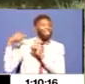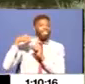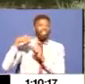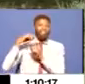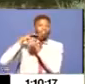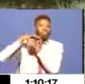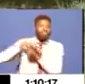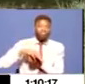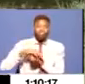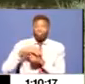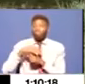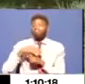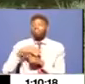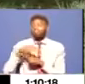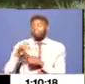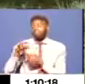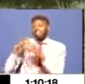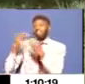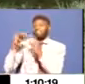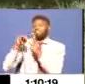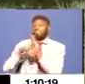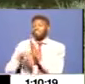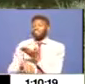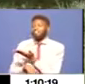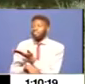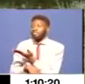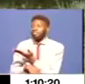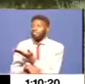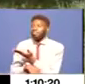a fellow classmate.